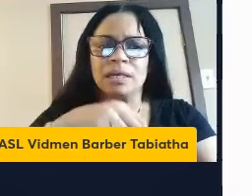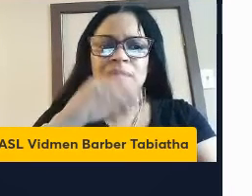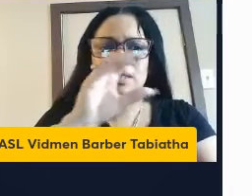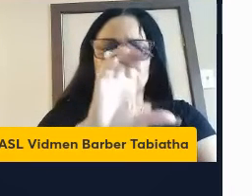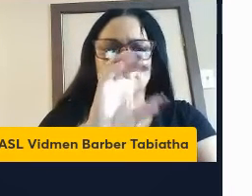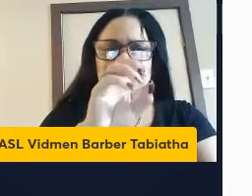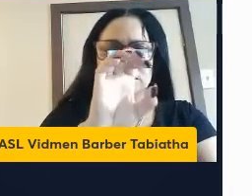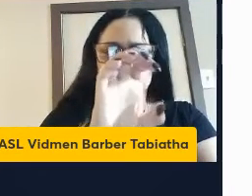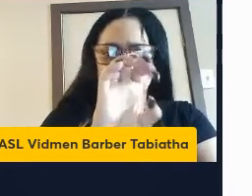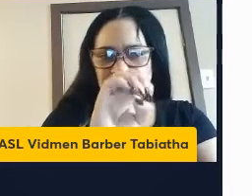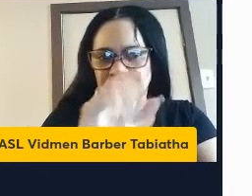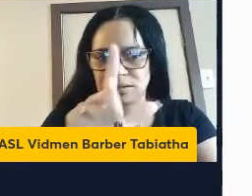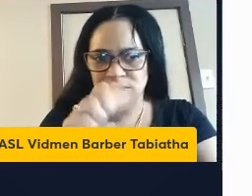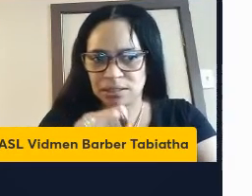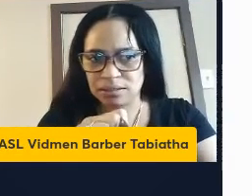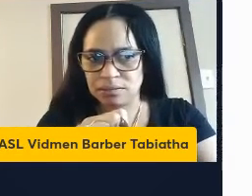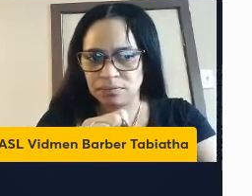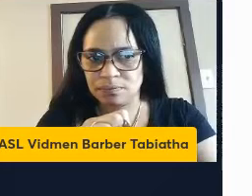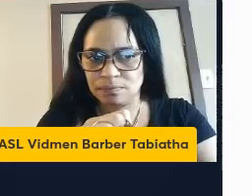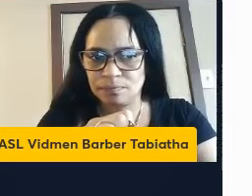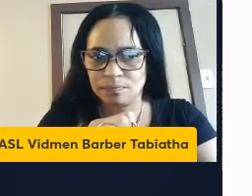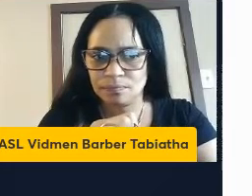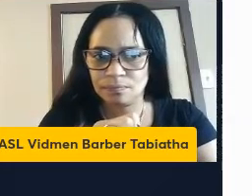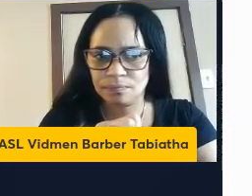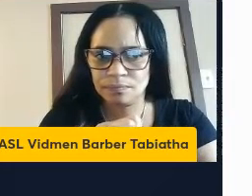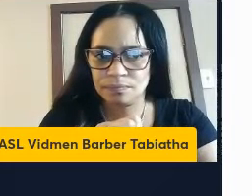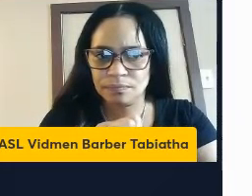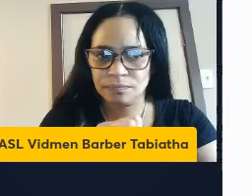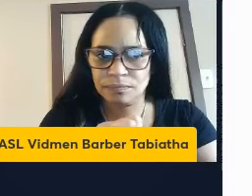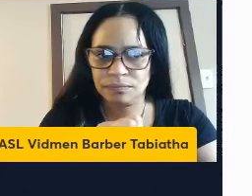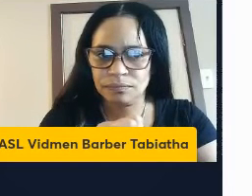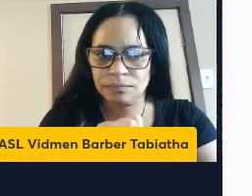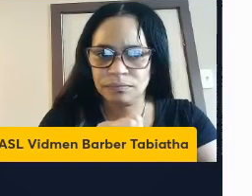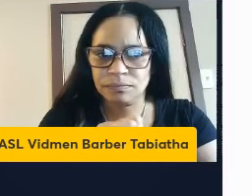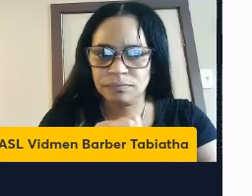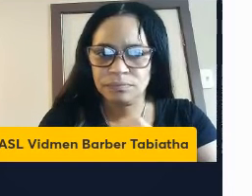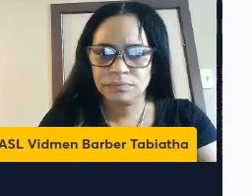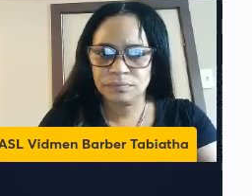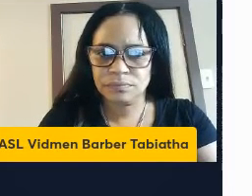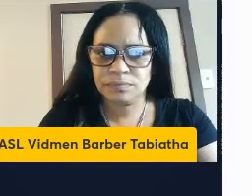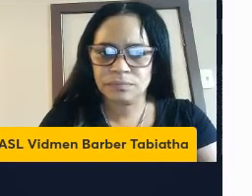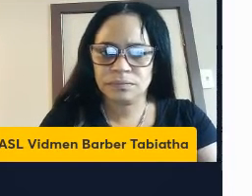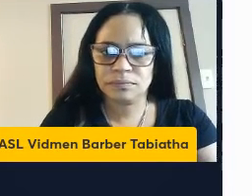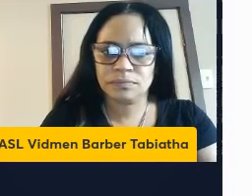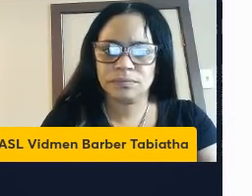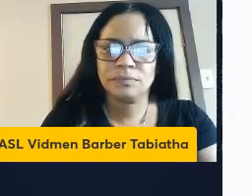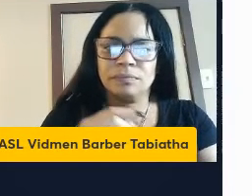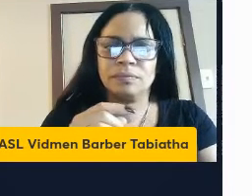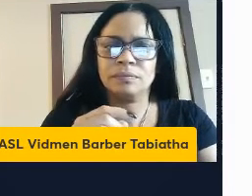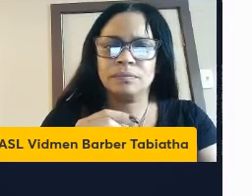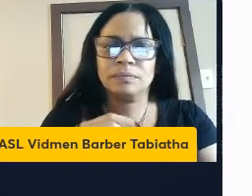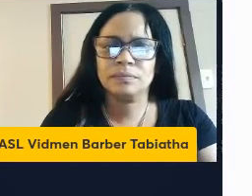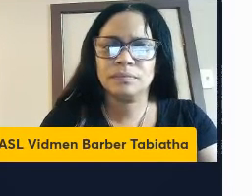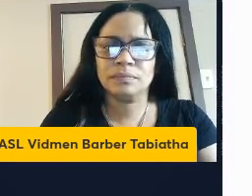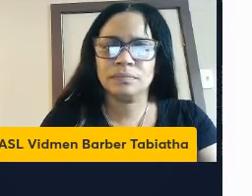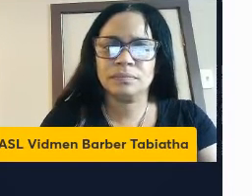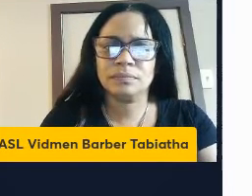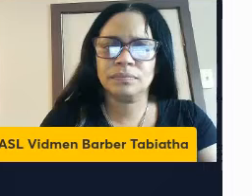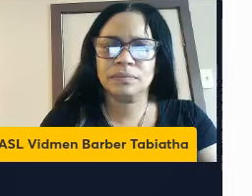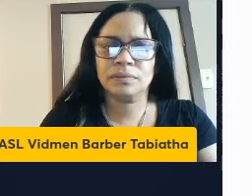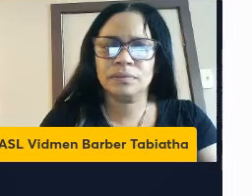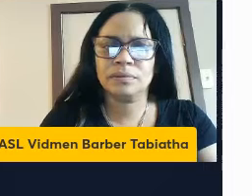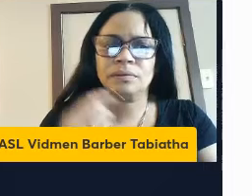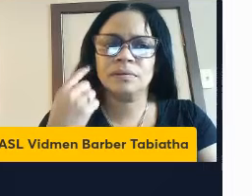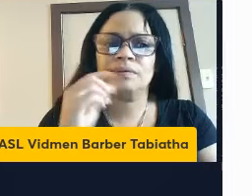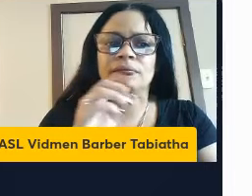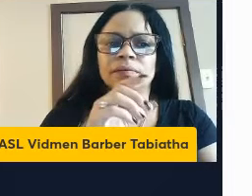And interesting proteins that we discovered, CD44, which is a protein involved